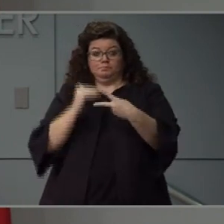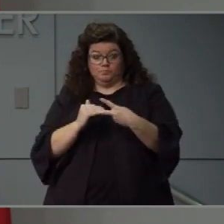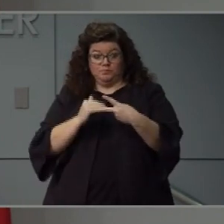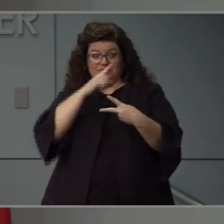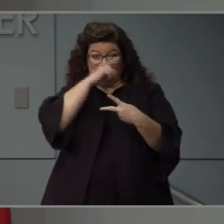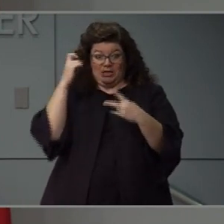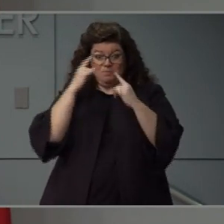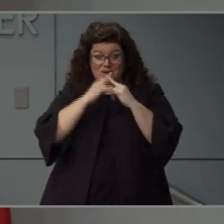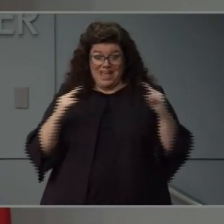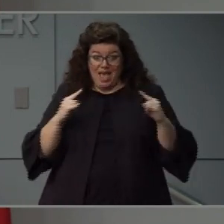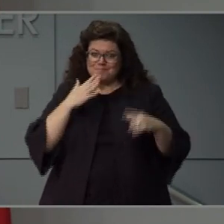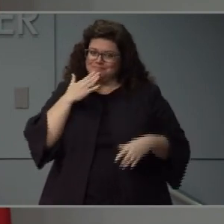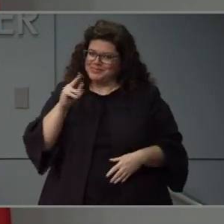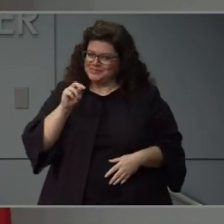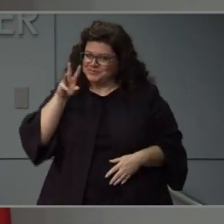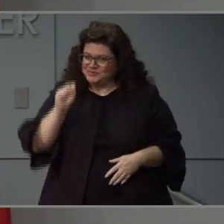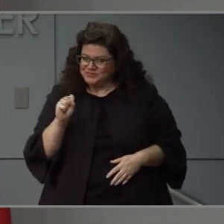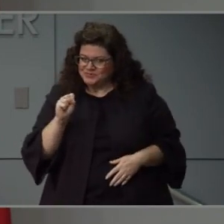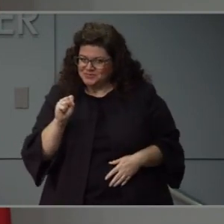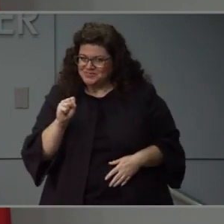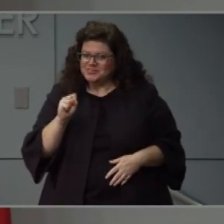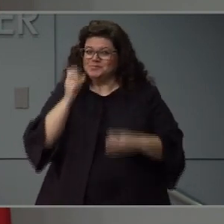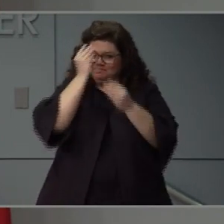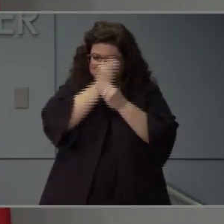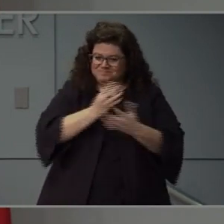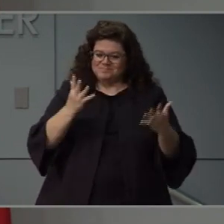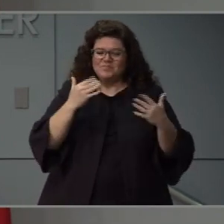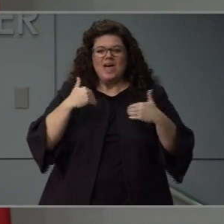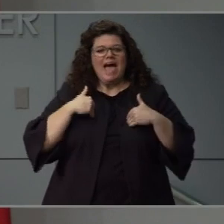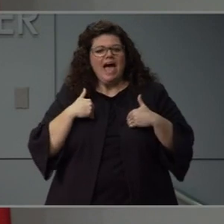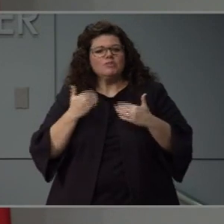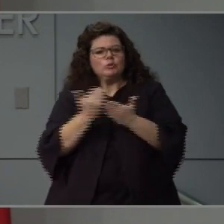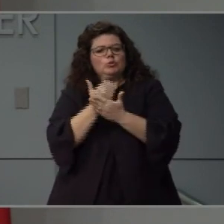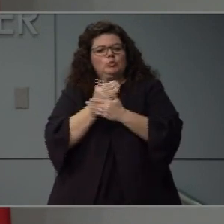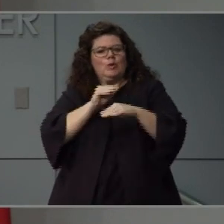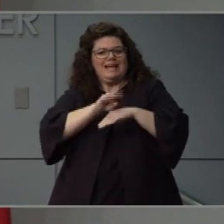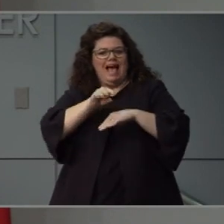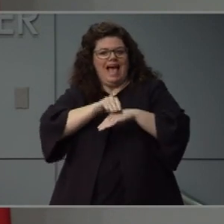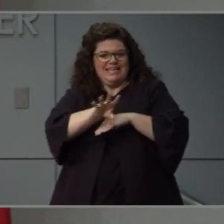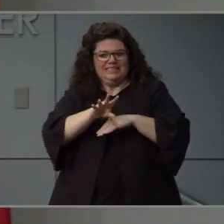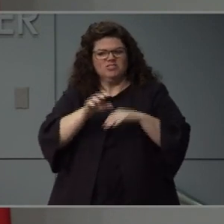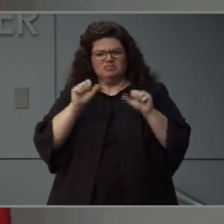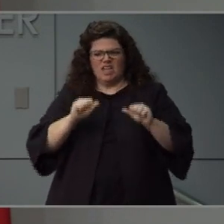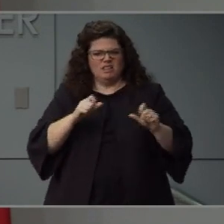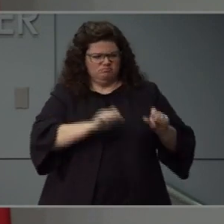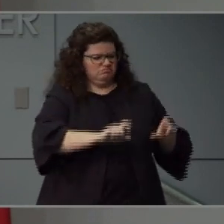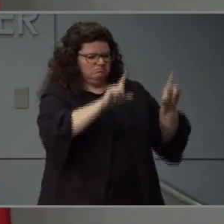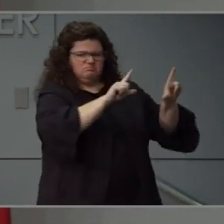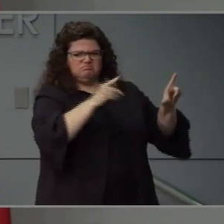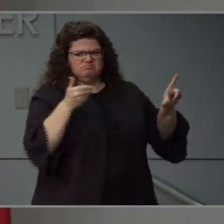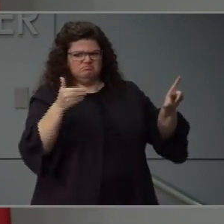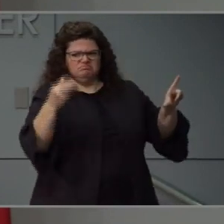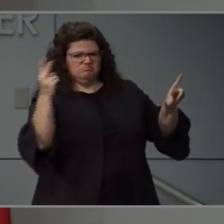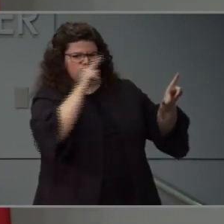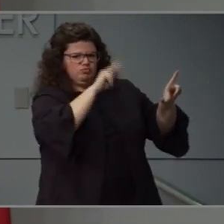just released the overnight camp guidance for folks, so you could take a look at that. Obviously, it's not going to be the same summer camp